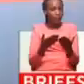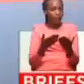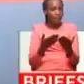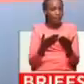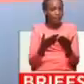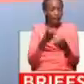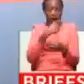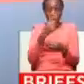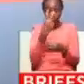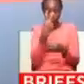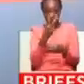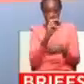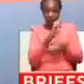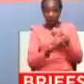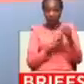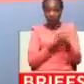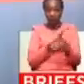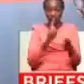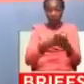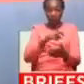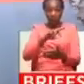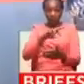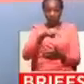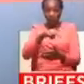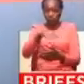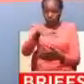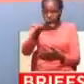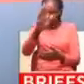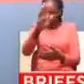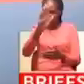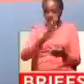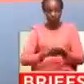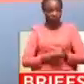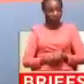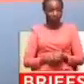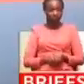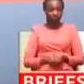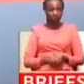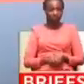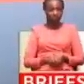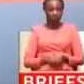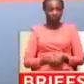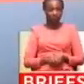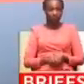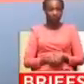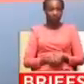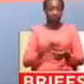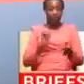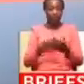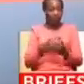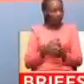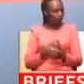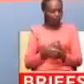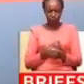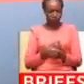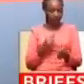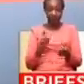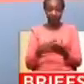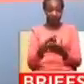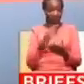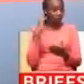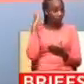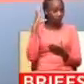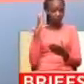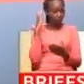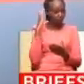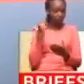watching the movie in the theater. I step out in the middle of the movie. I said, forget the movie. I walked into the lobby. I'm shaking my head. I'm like, man, this is crazy. What,